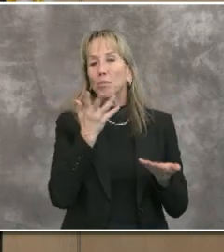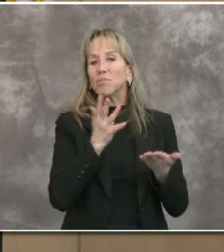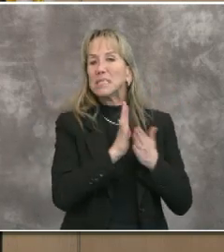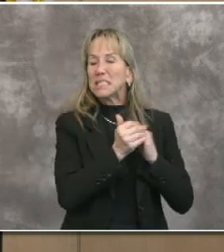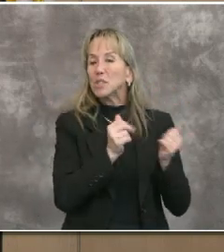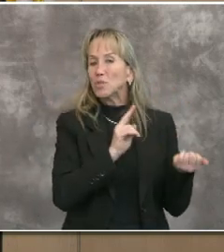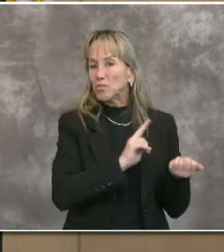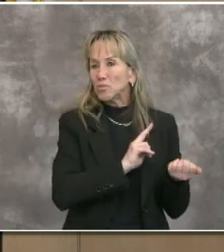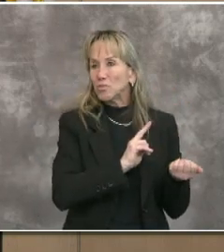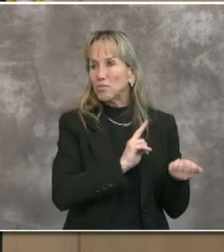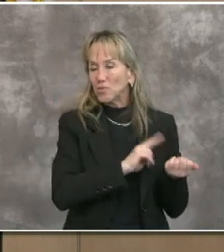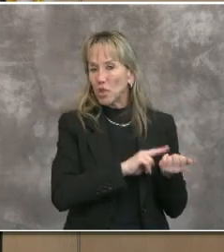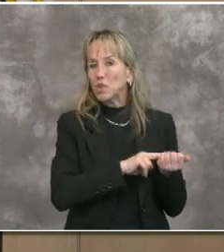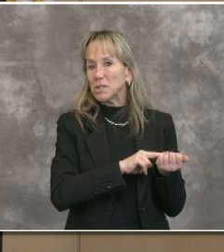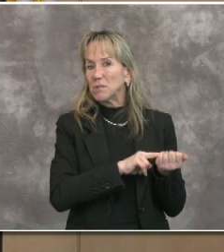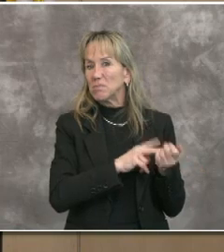facilities.